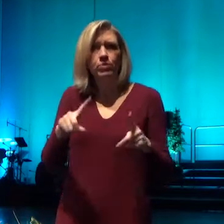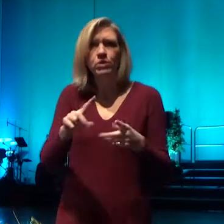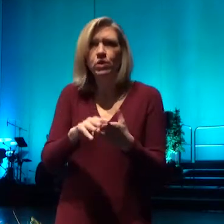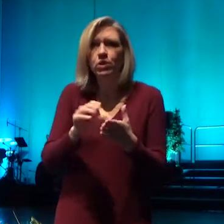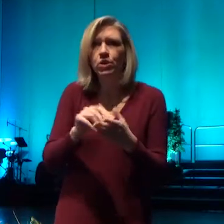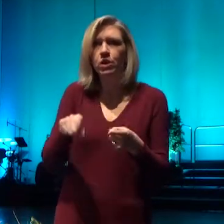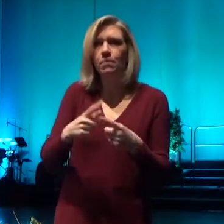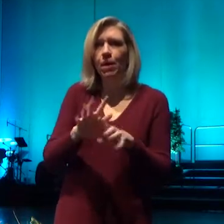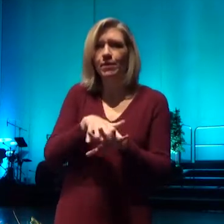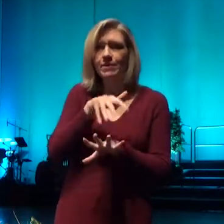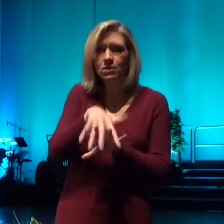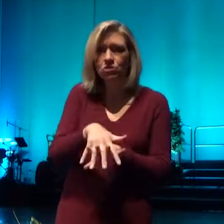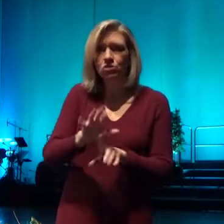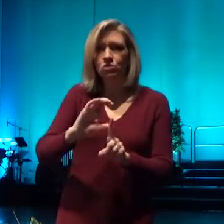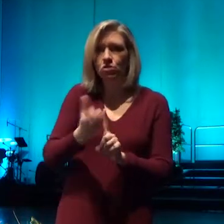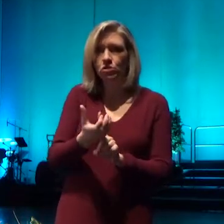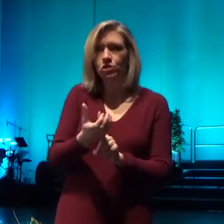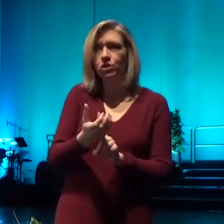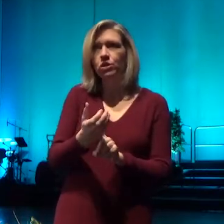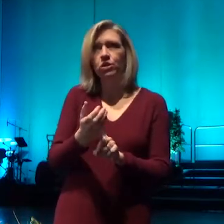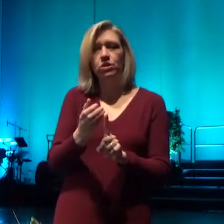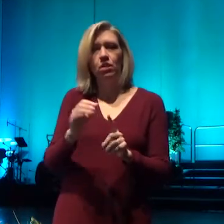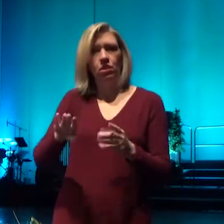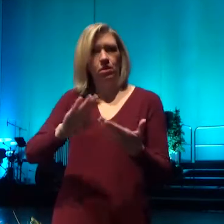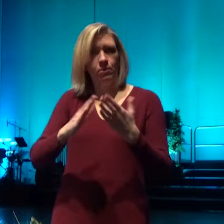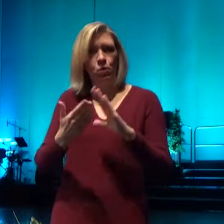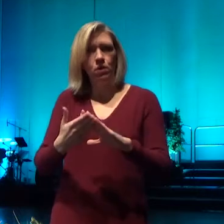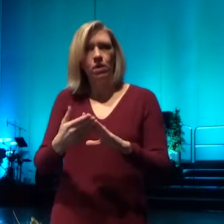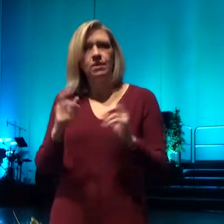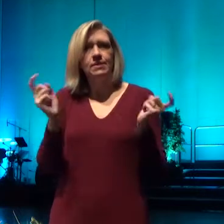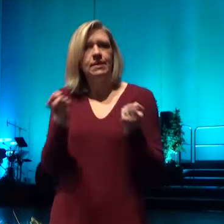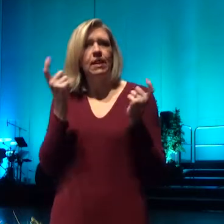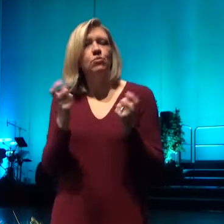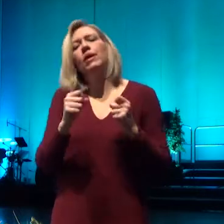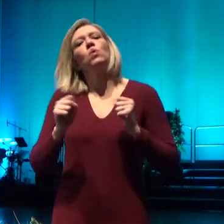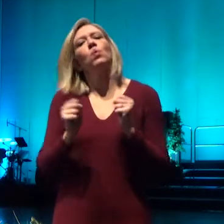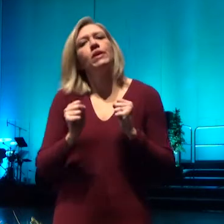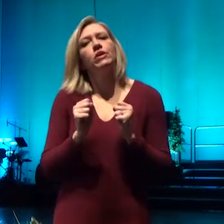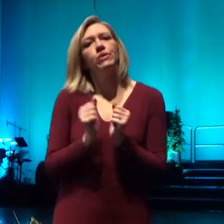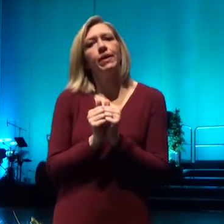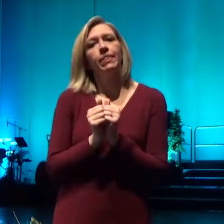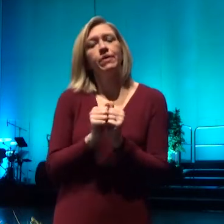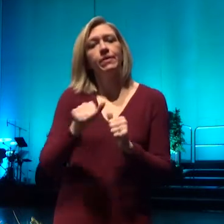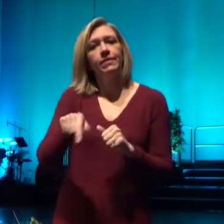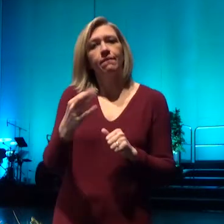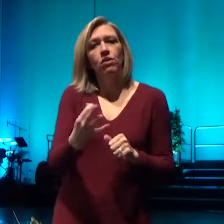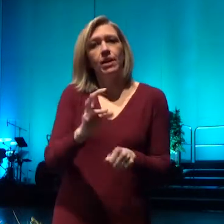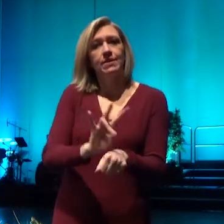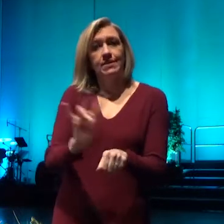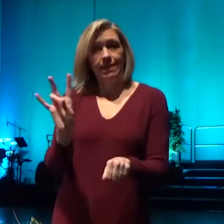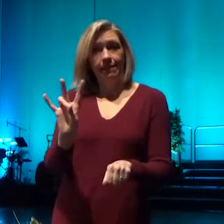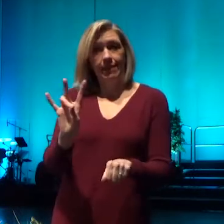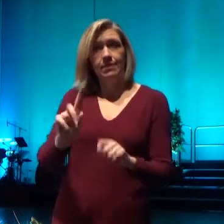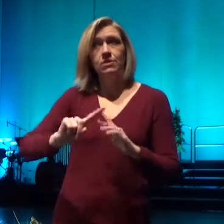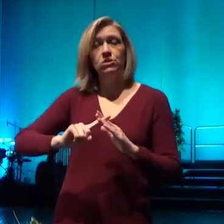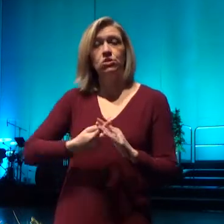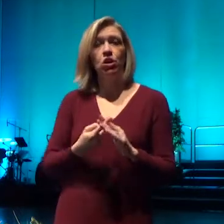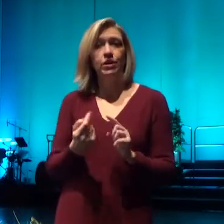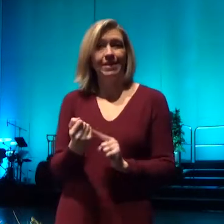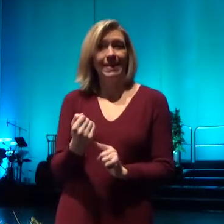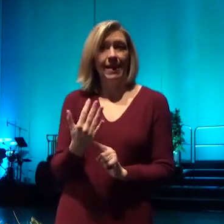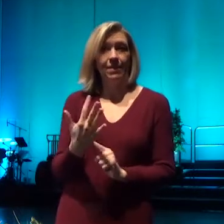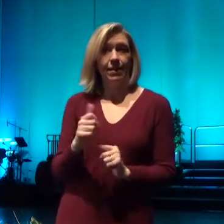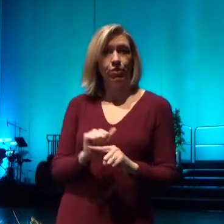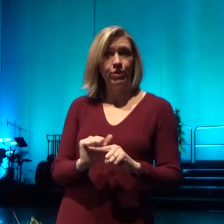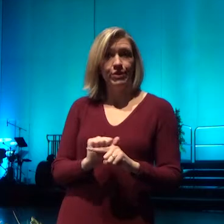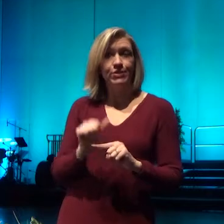and our Native American community, as well as celebrate the winter solstice together. So that's this Friday at 7 p.m., and we started our candlelight